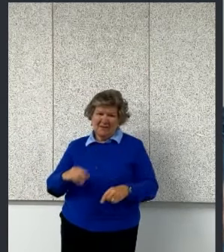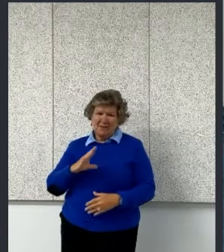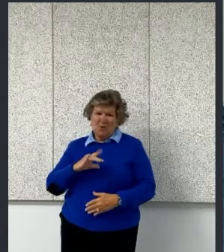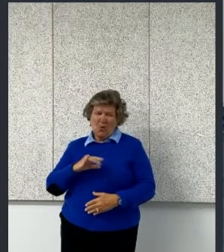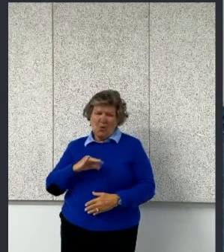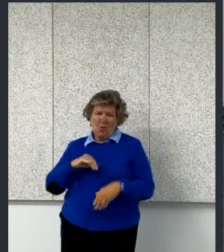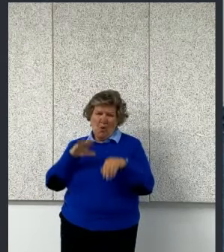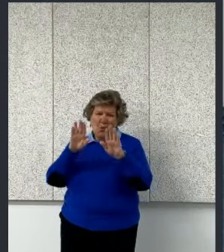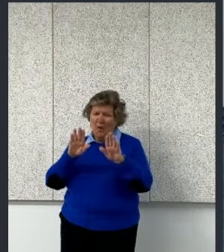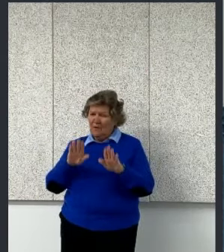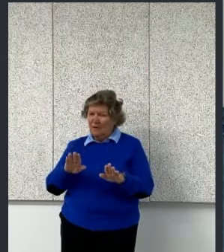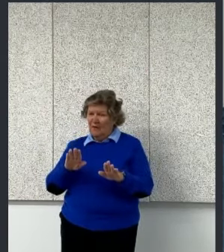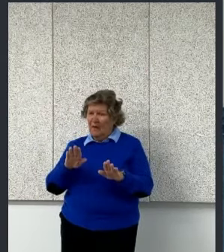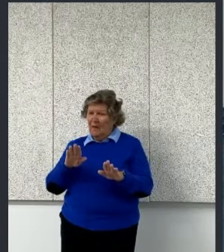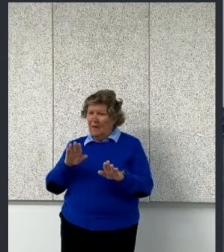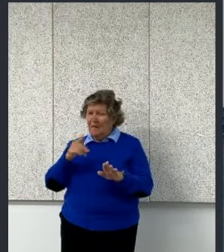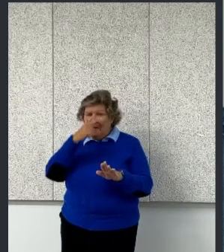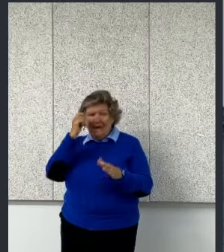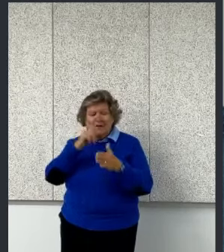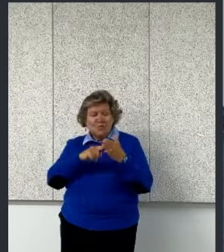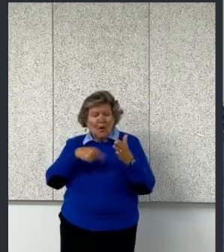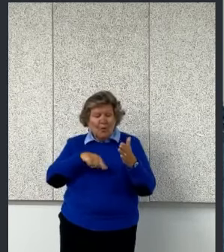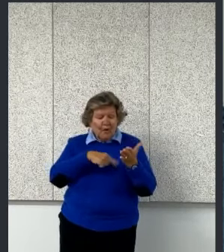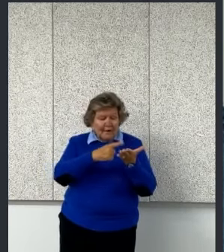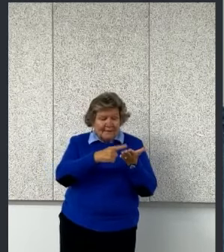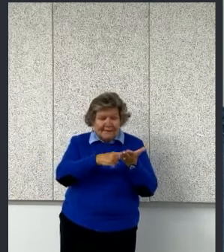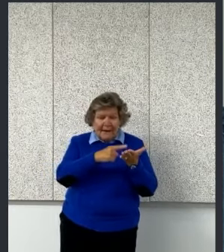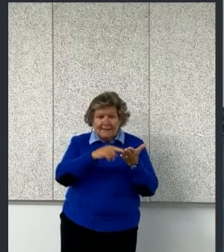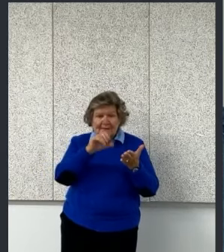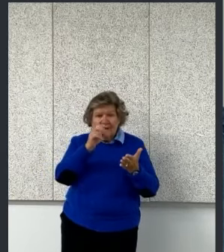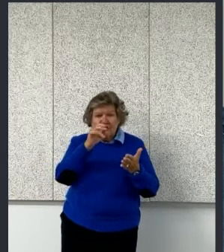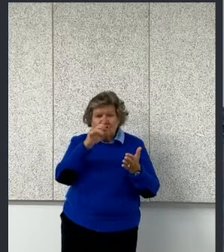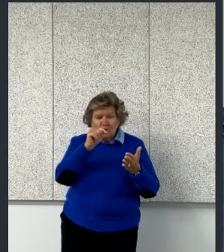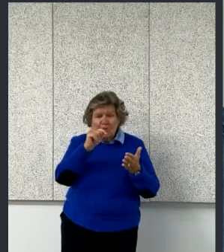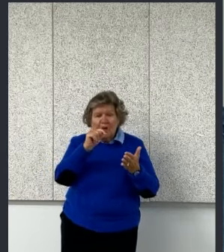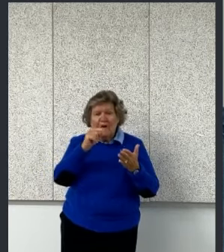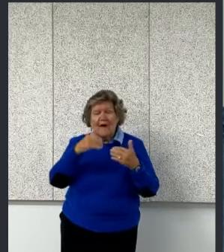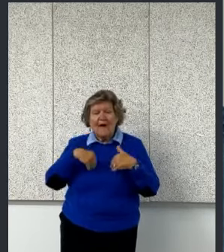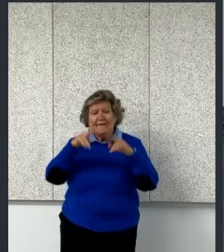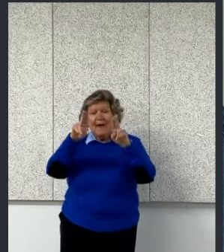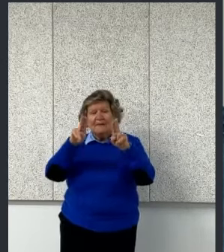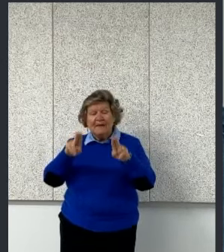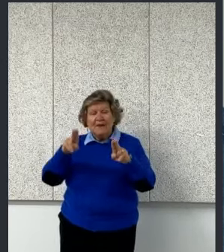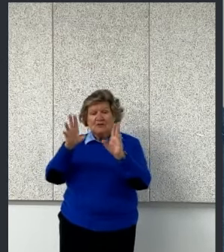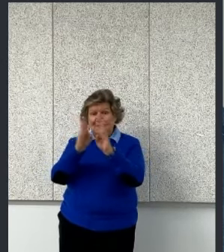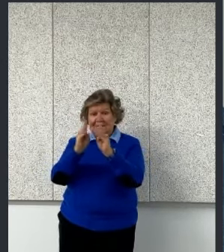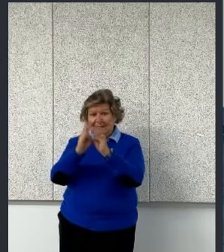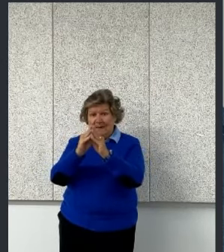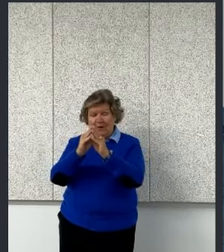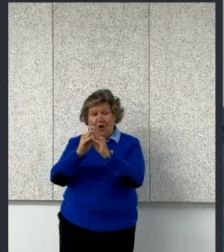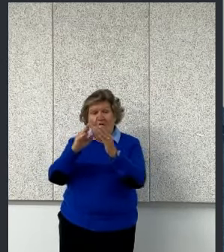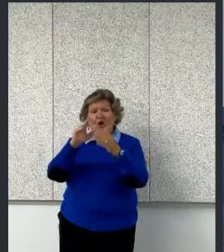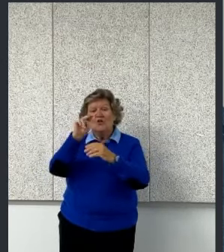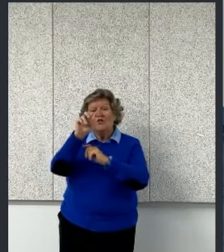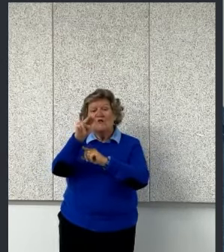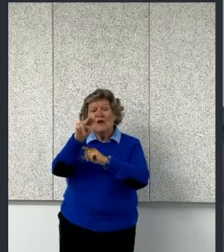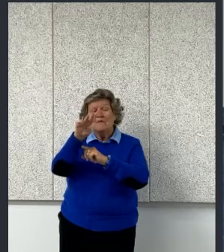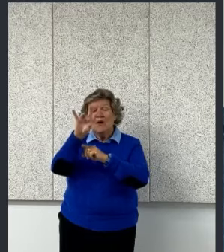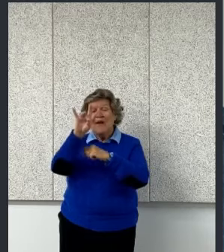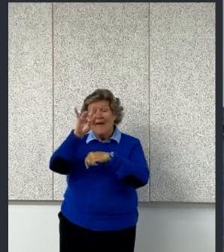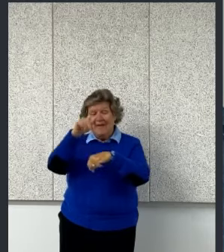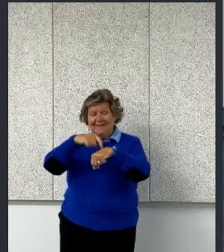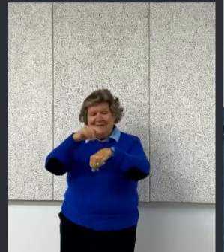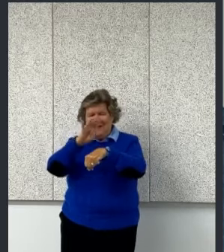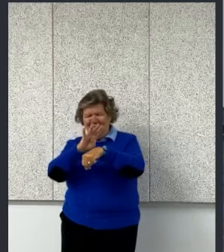helpful in terms of what we're talking about at Schubert. We've begun having application seminars. Our next one is on November 8th at 4